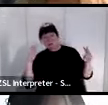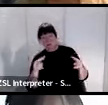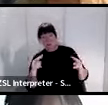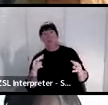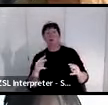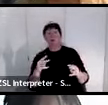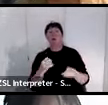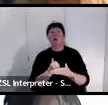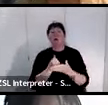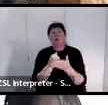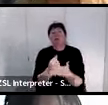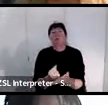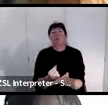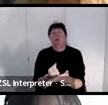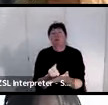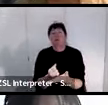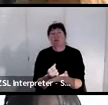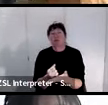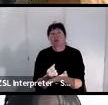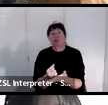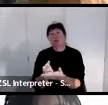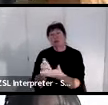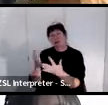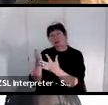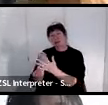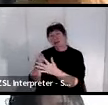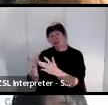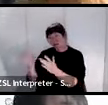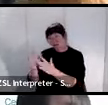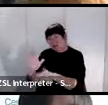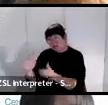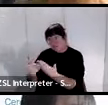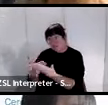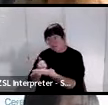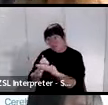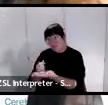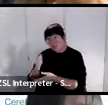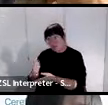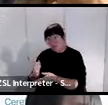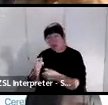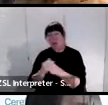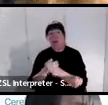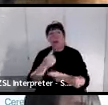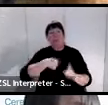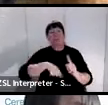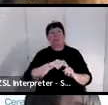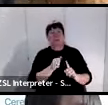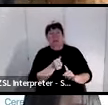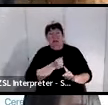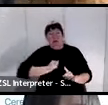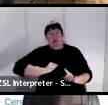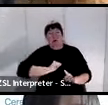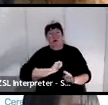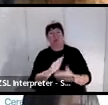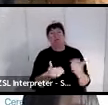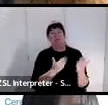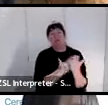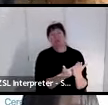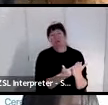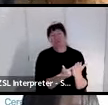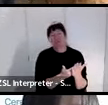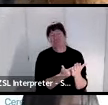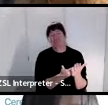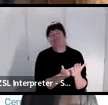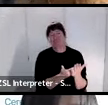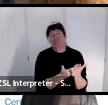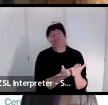both the Access Matters submission, and we submit our own presentation based